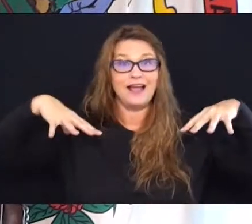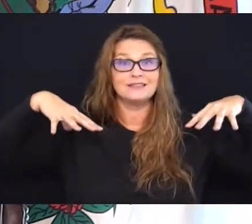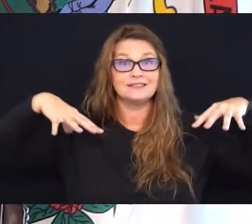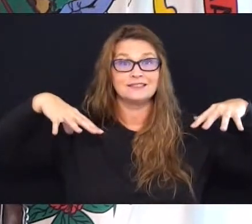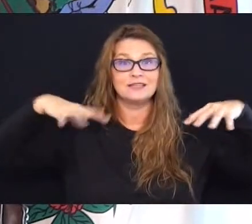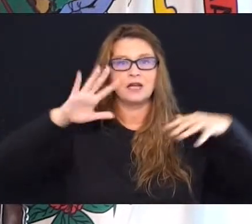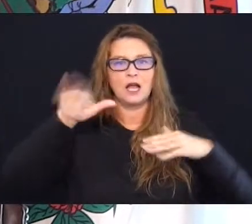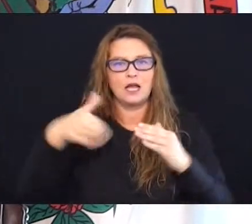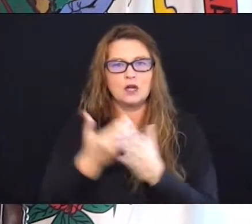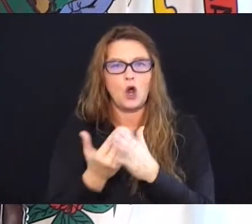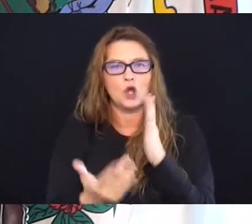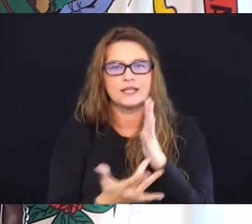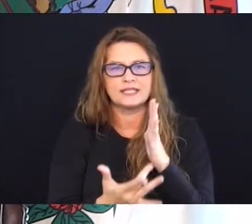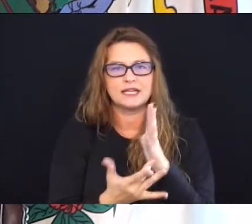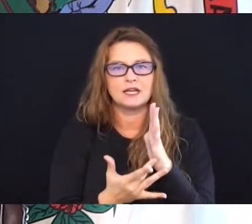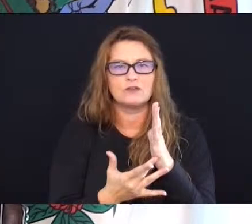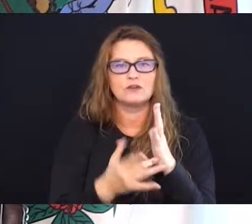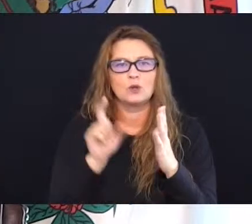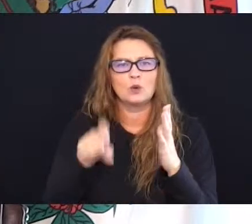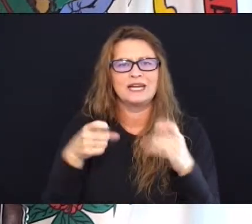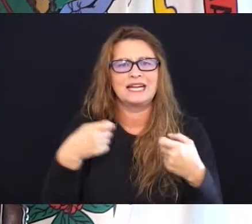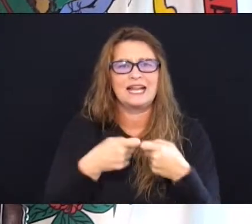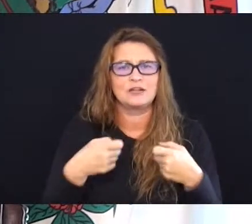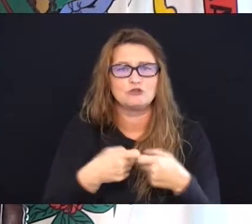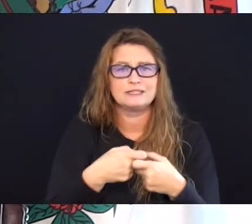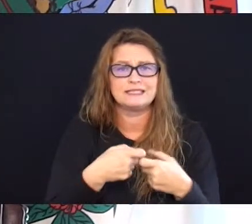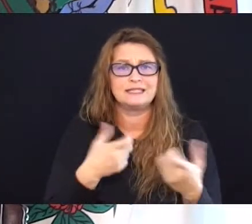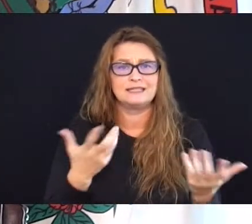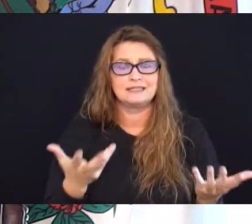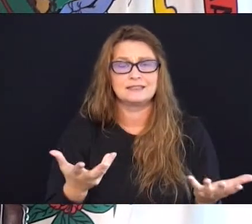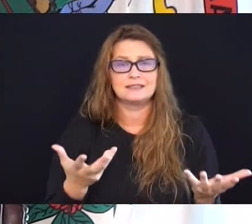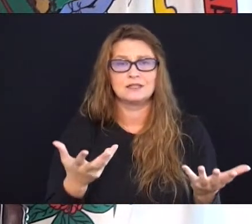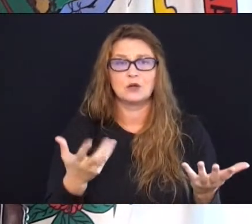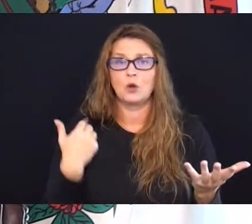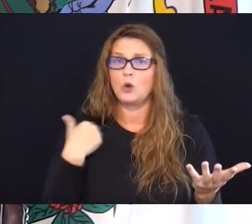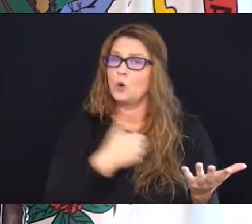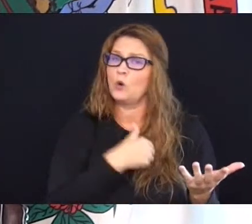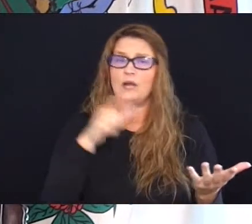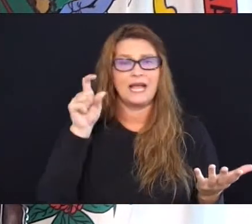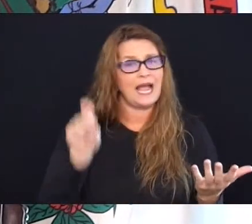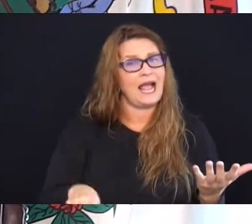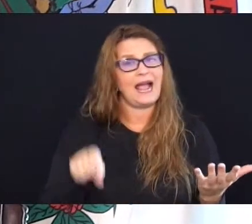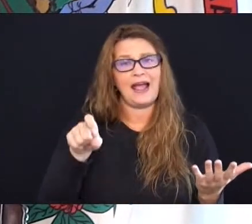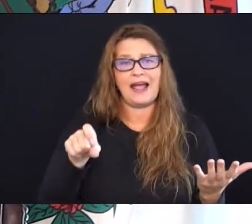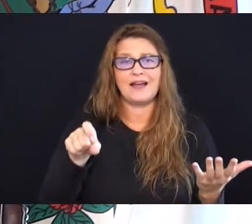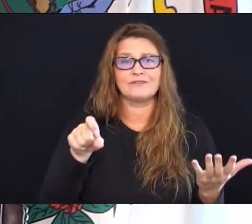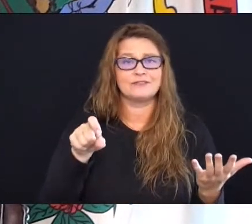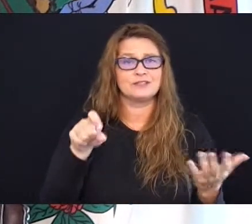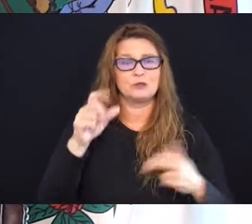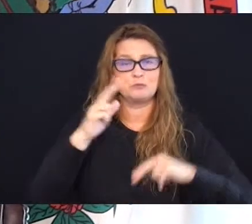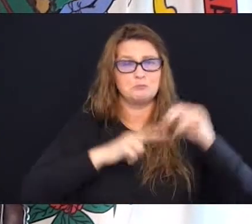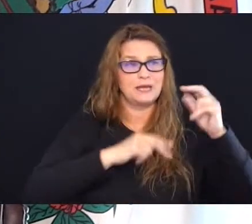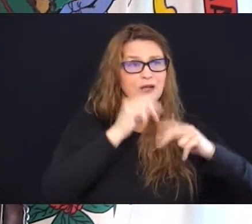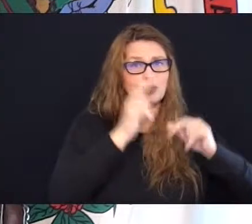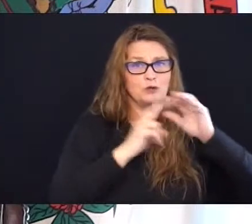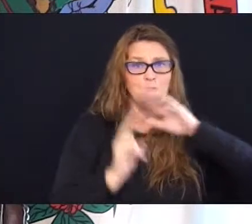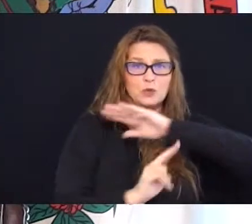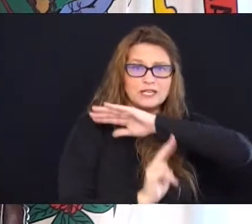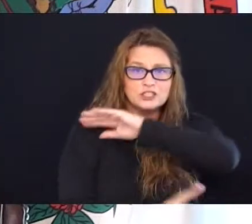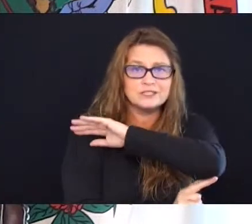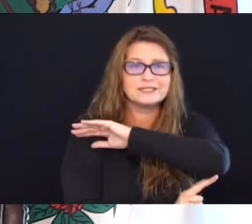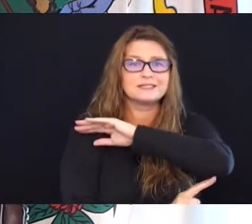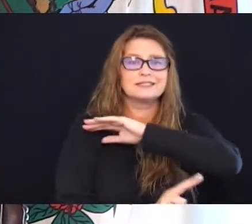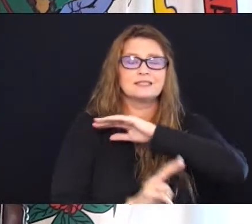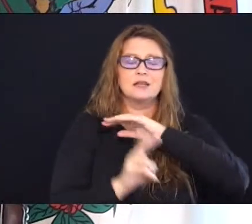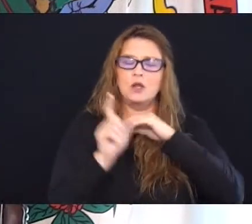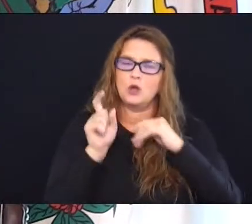the technology that we need electricity for in every way. We've got to be able to rebuild bridges and things.